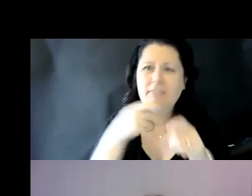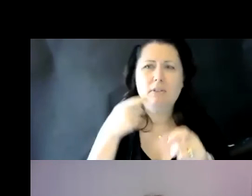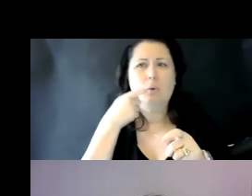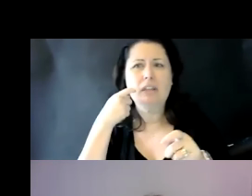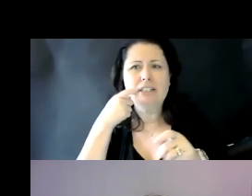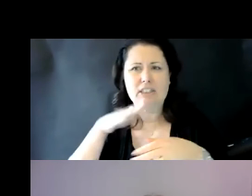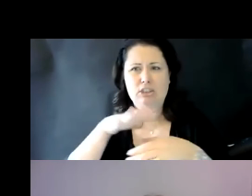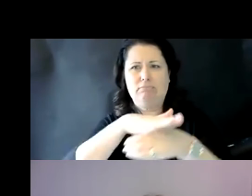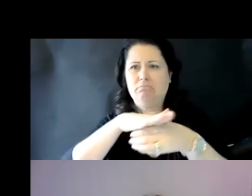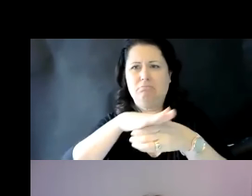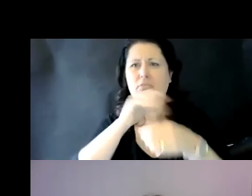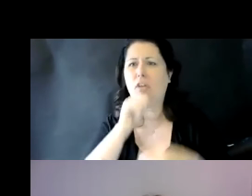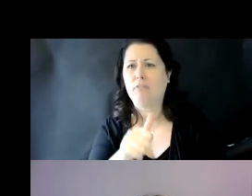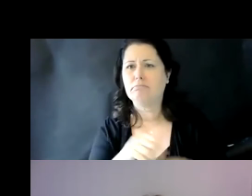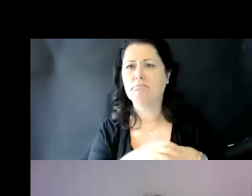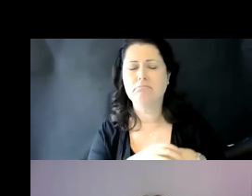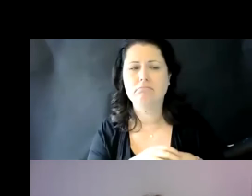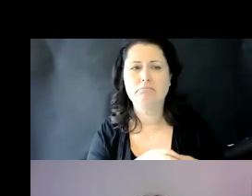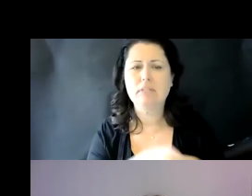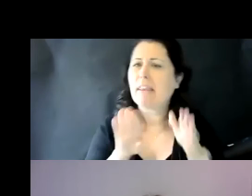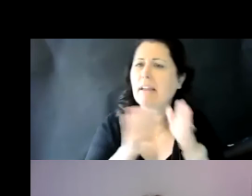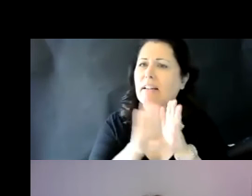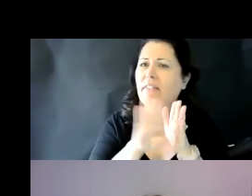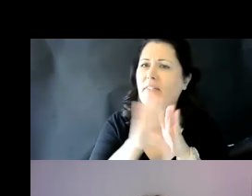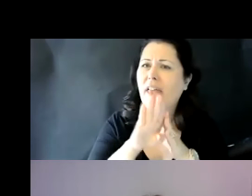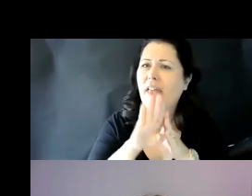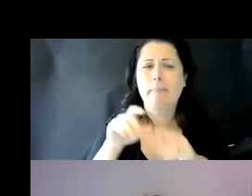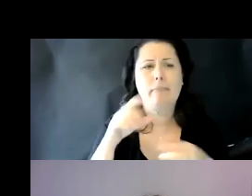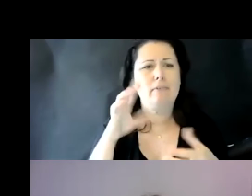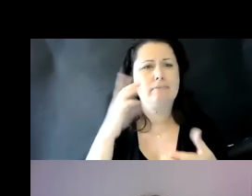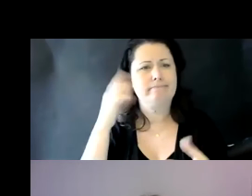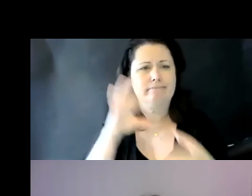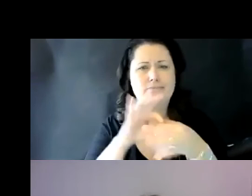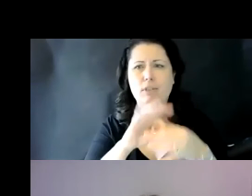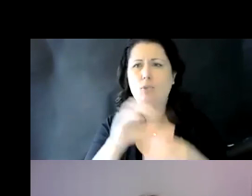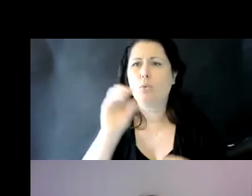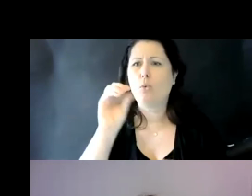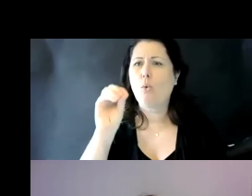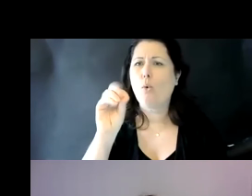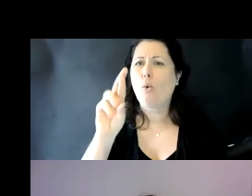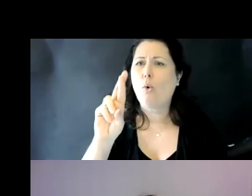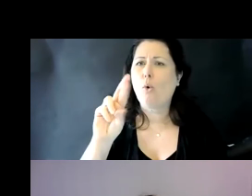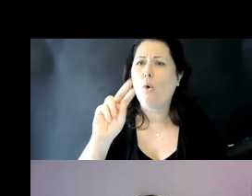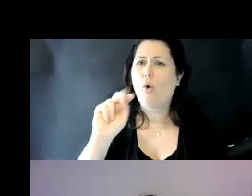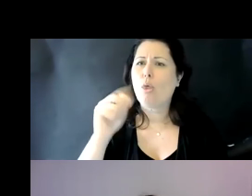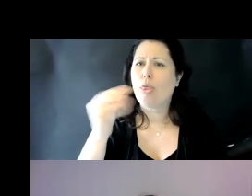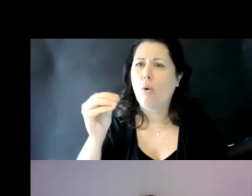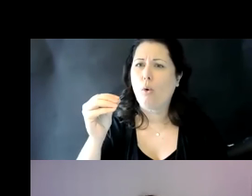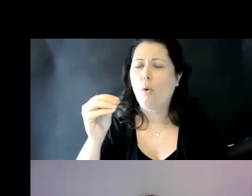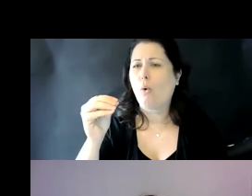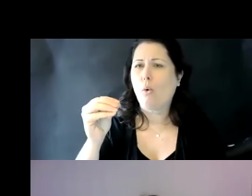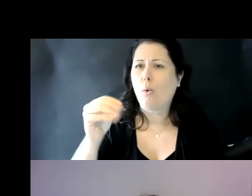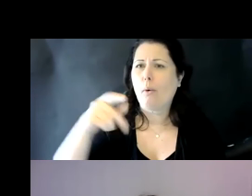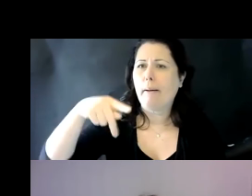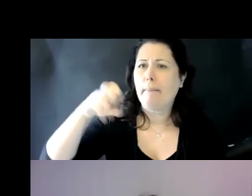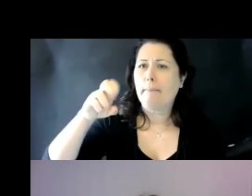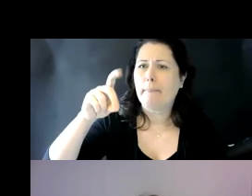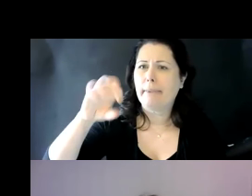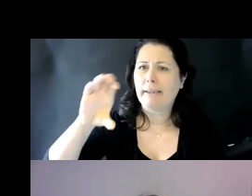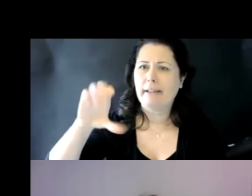field. In fact, I think they were developed in orthopedic surgery. So what they do is they allow people, or they